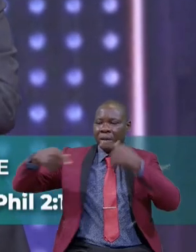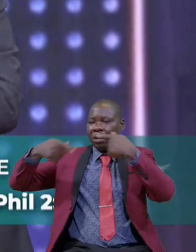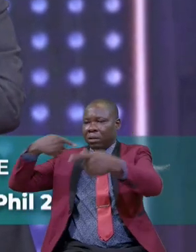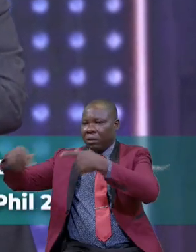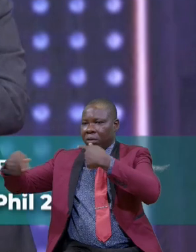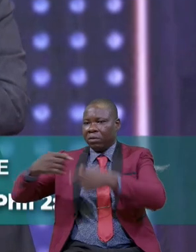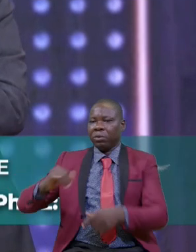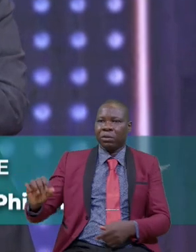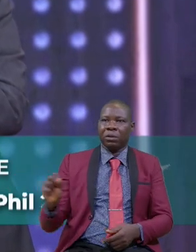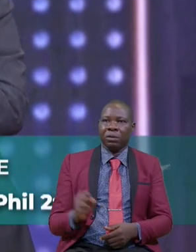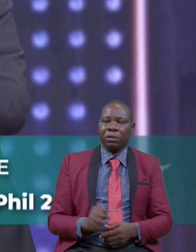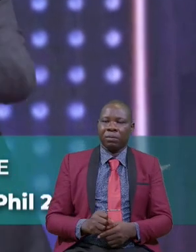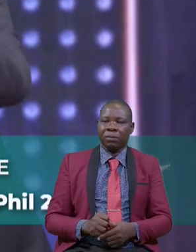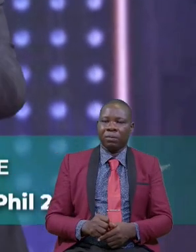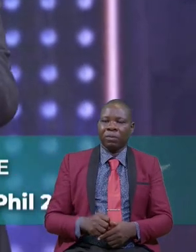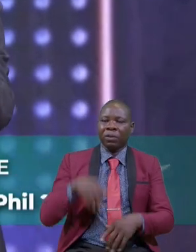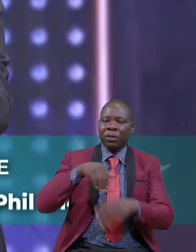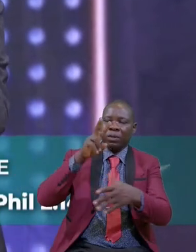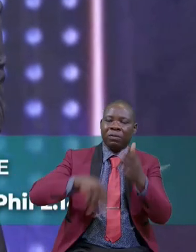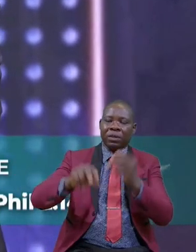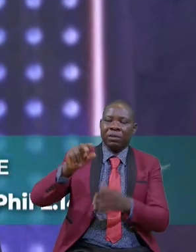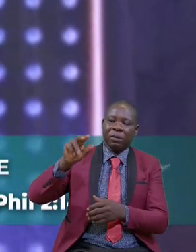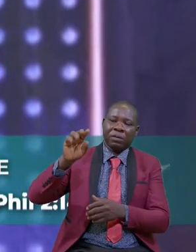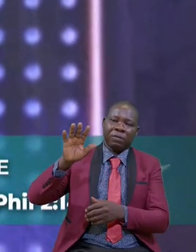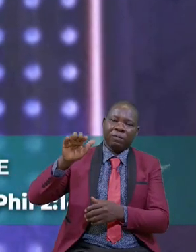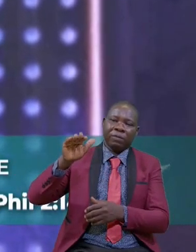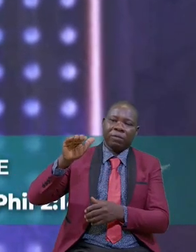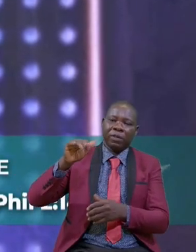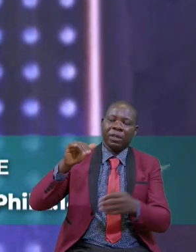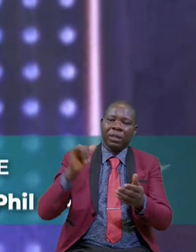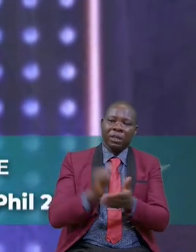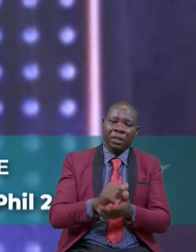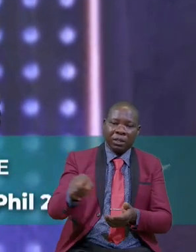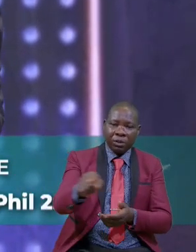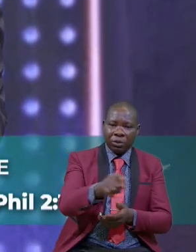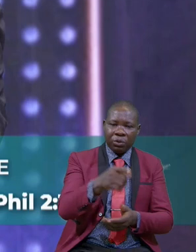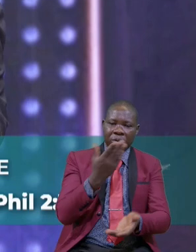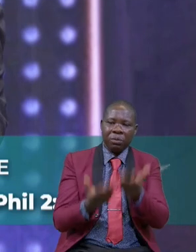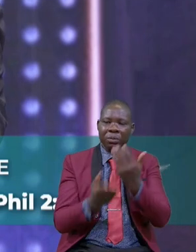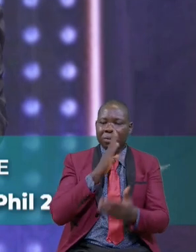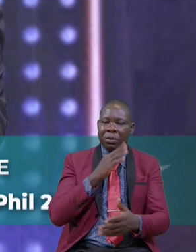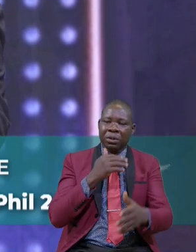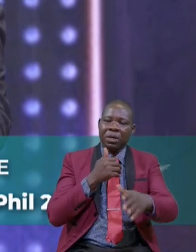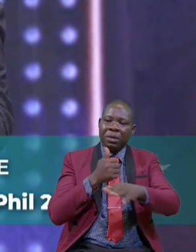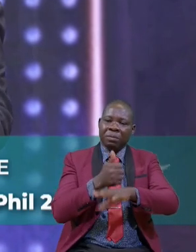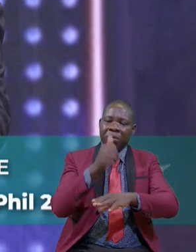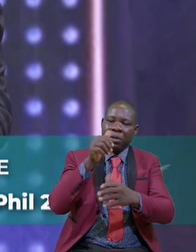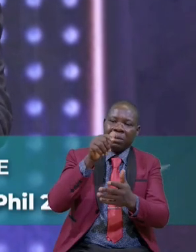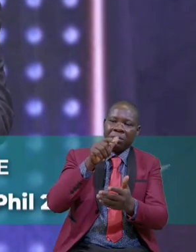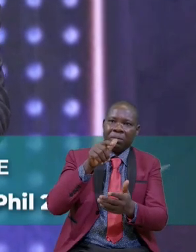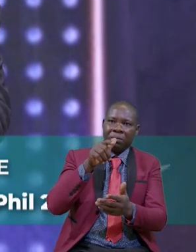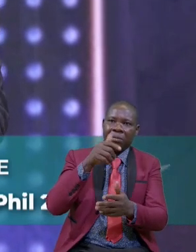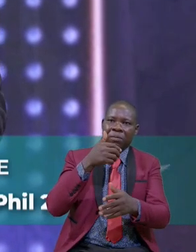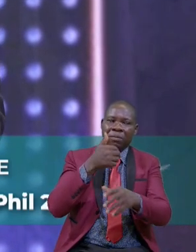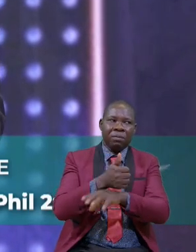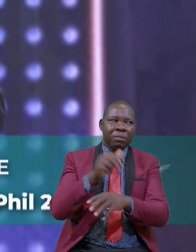In verse 15, that ye afin que vous soyez may be irréprochable. Is that possible? Est-ce que c'est possible? Not